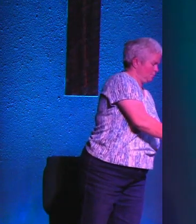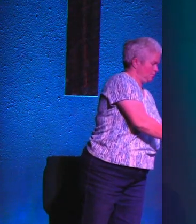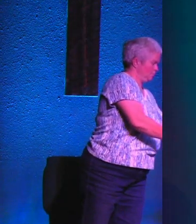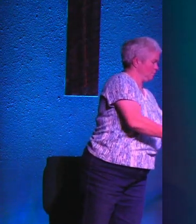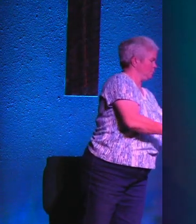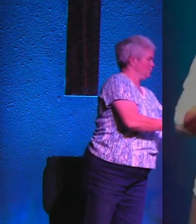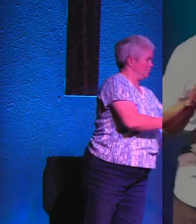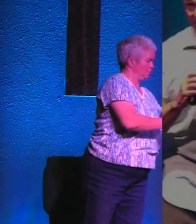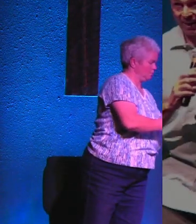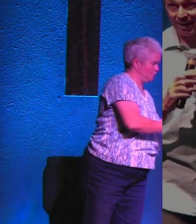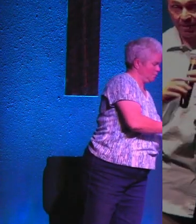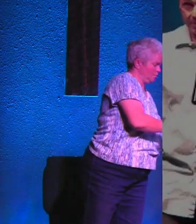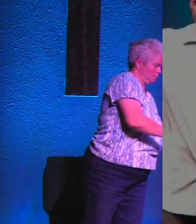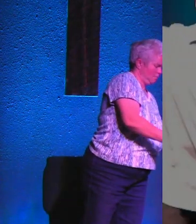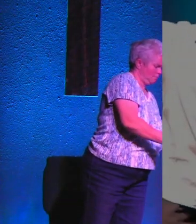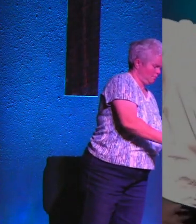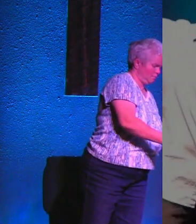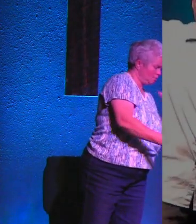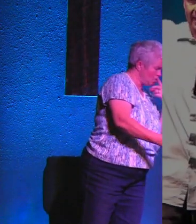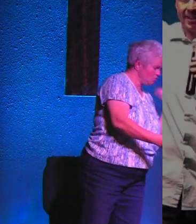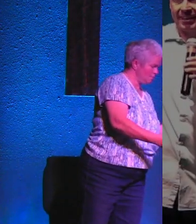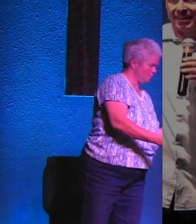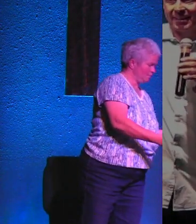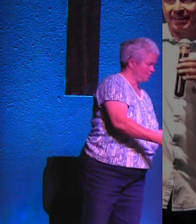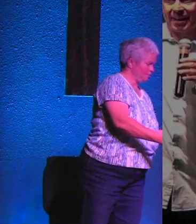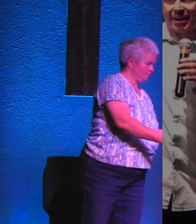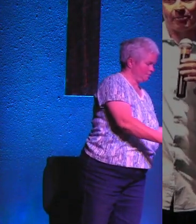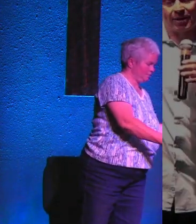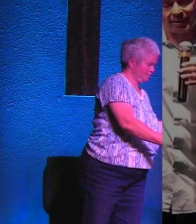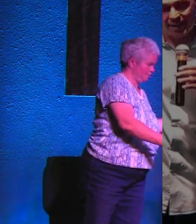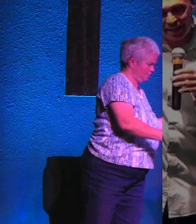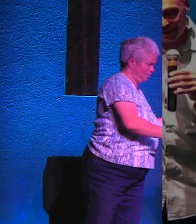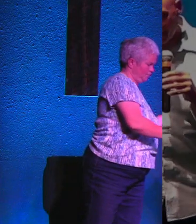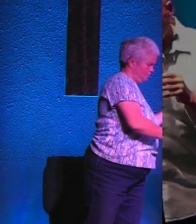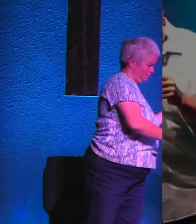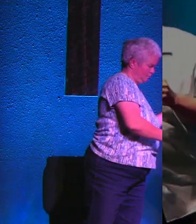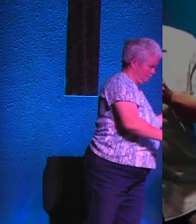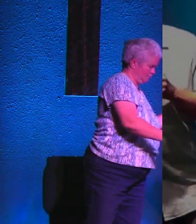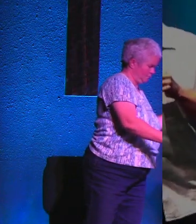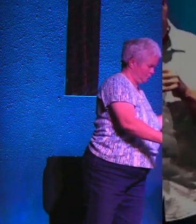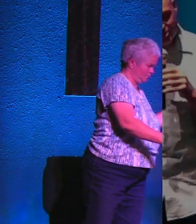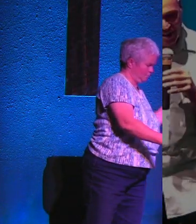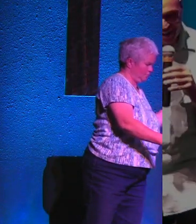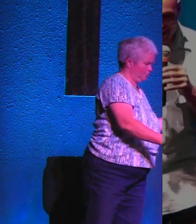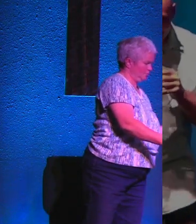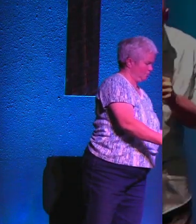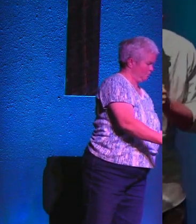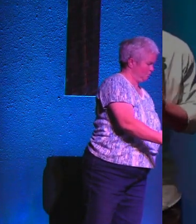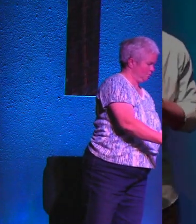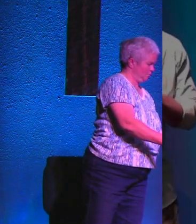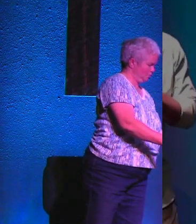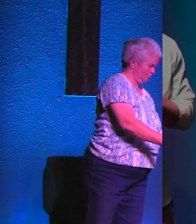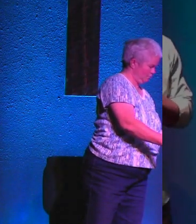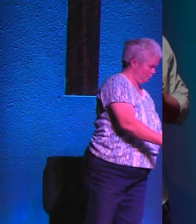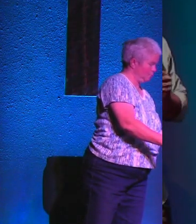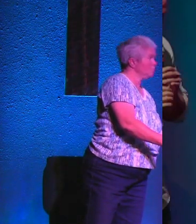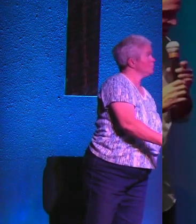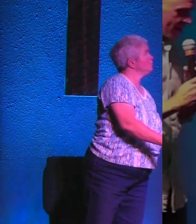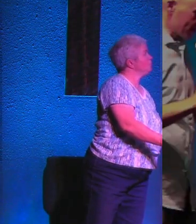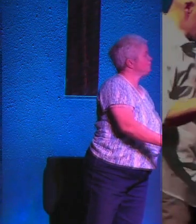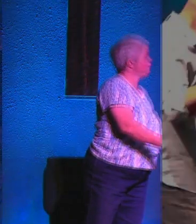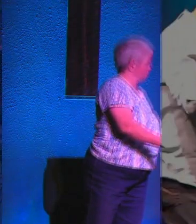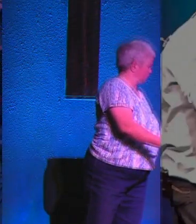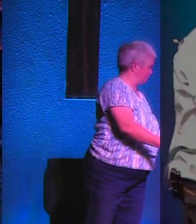Blessing, right? How many of you guys want it? I want it. And that blessing is just drawing nearer to Jesus. So